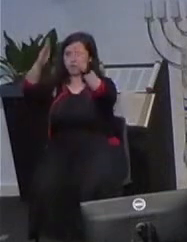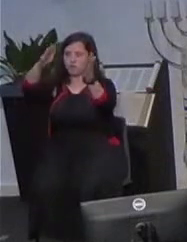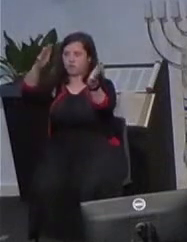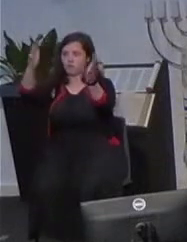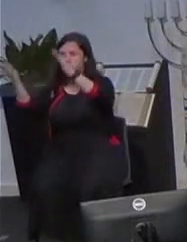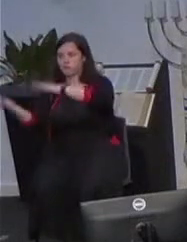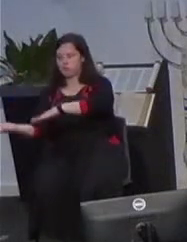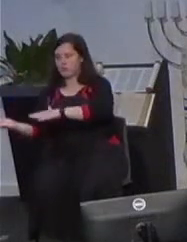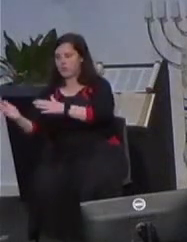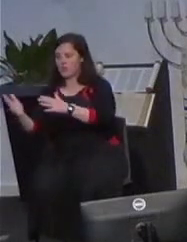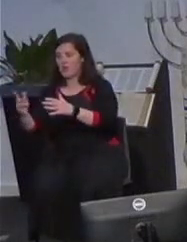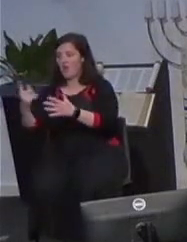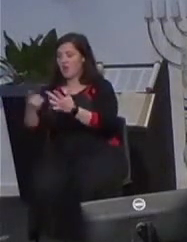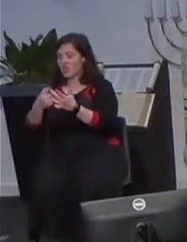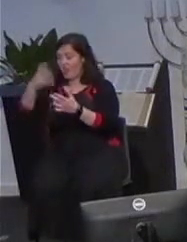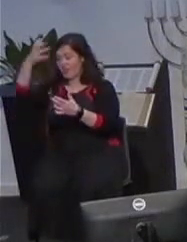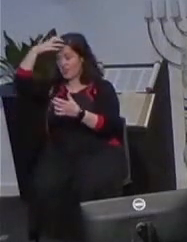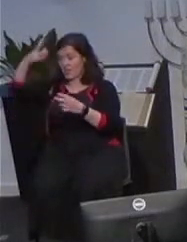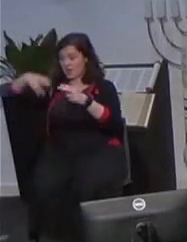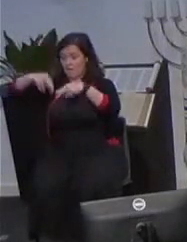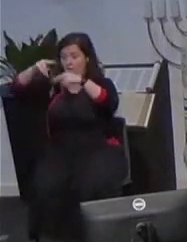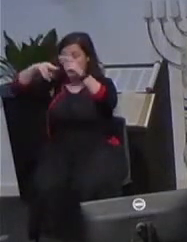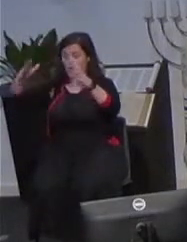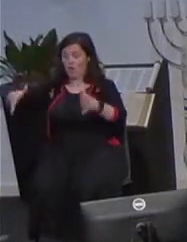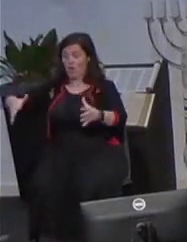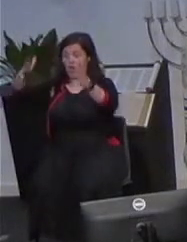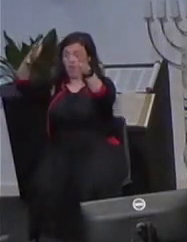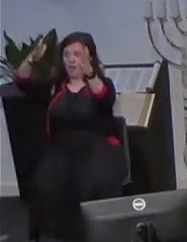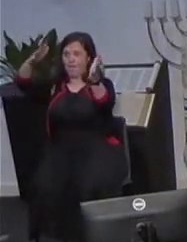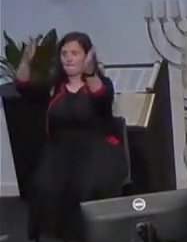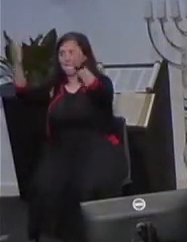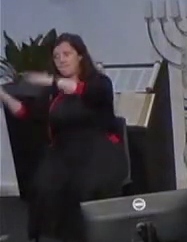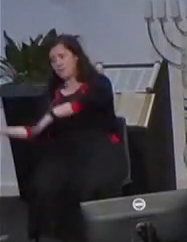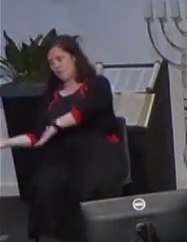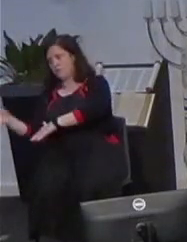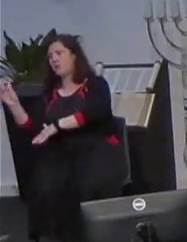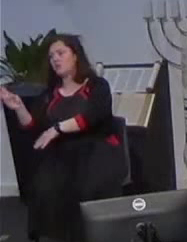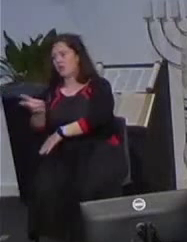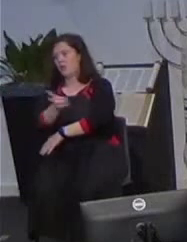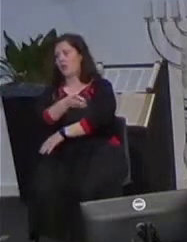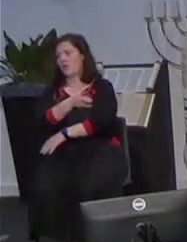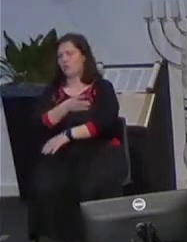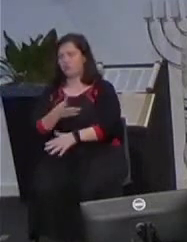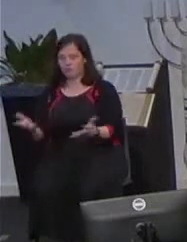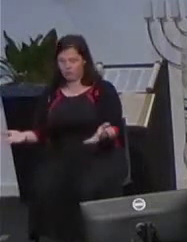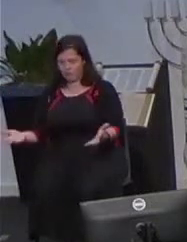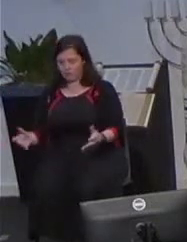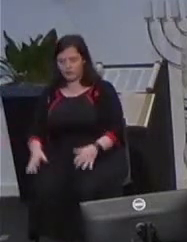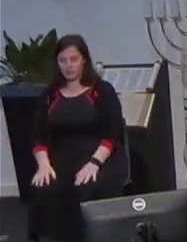built another temple, and that got destroyed again.